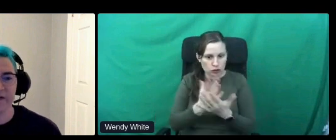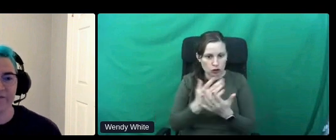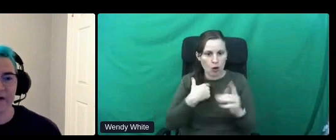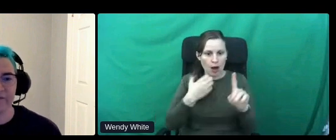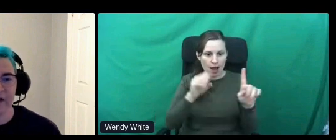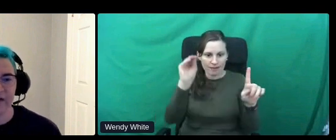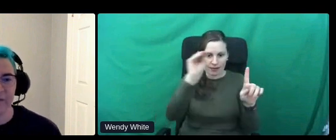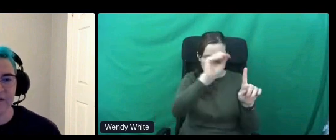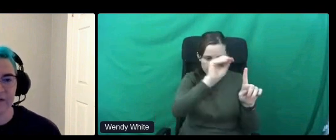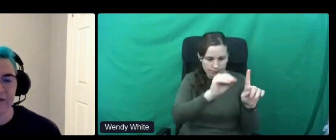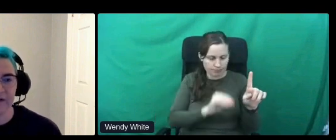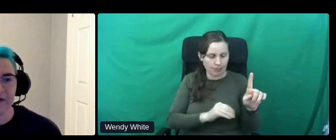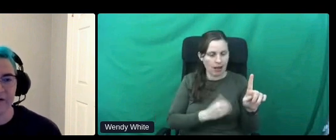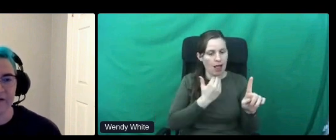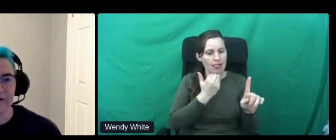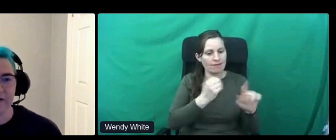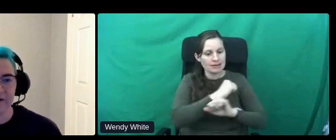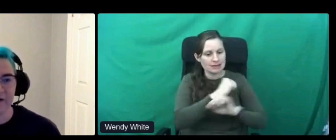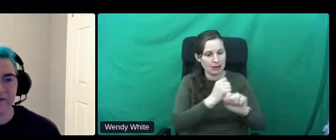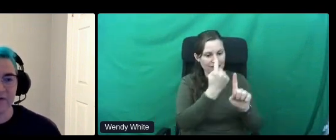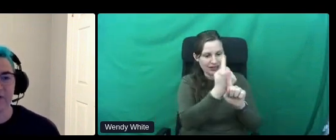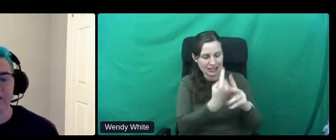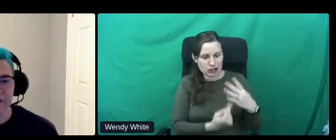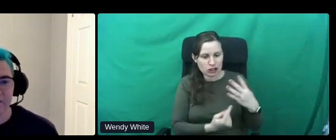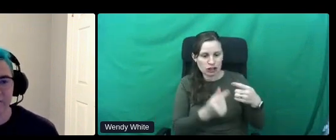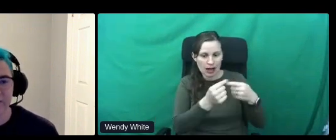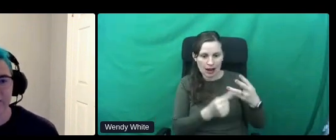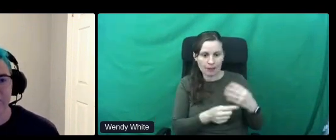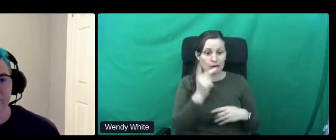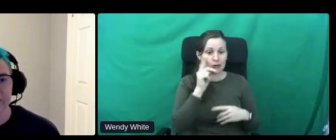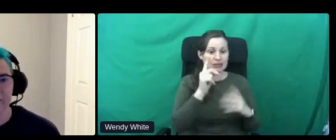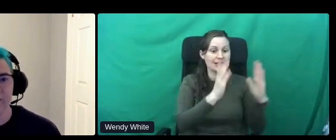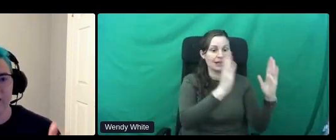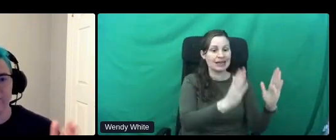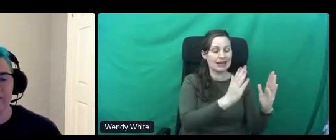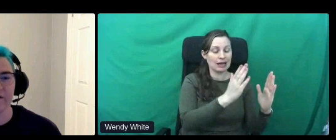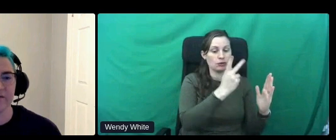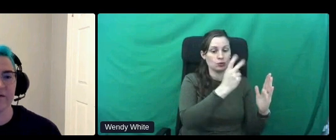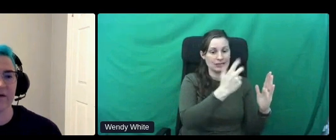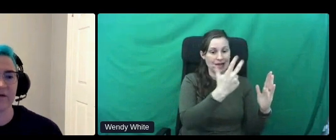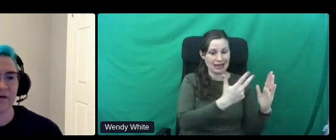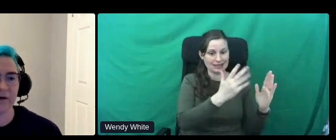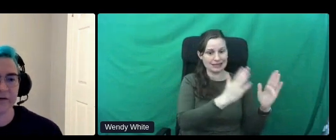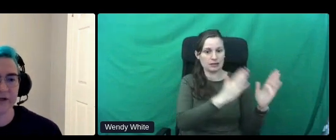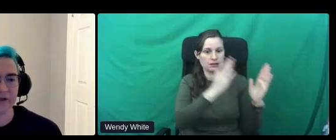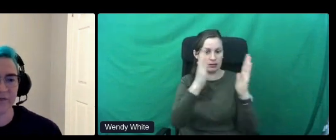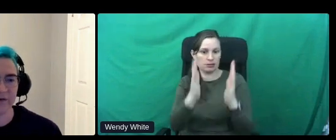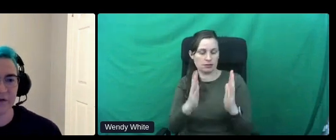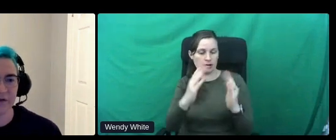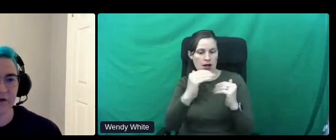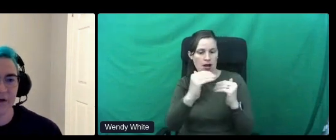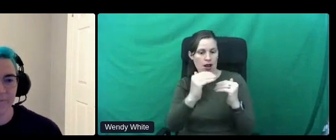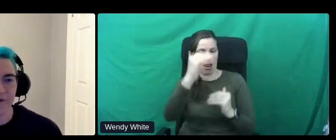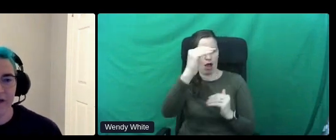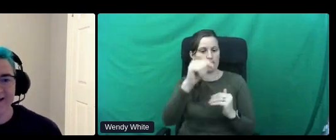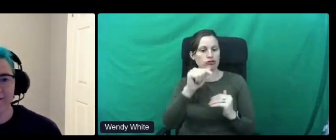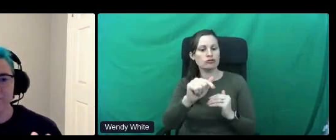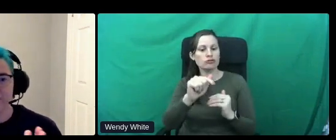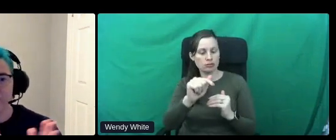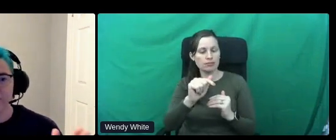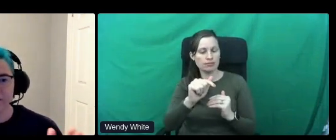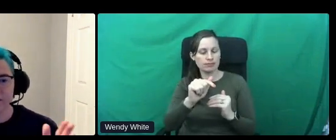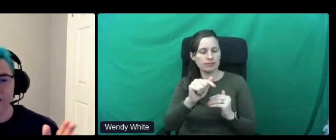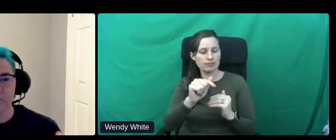proper space for every element. You can see on the left, the 2018 version. On the right, we have the larger text version.